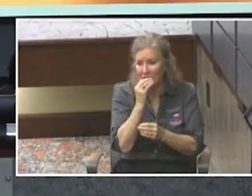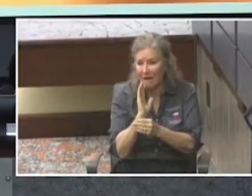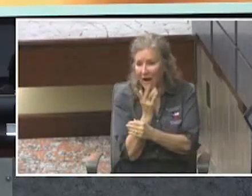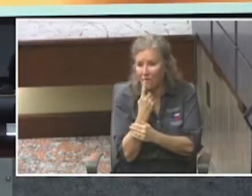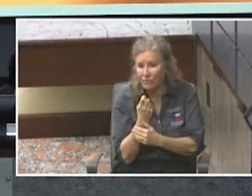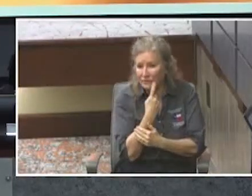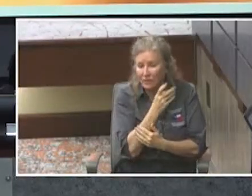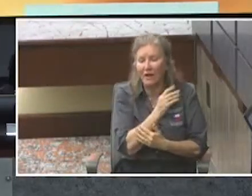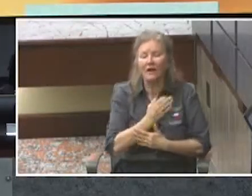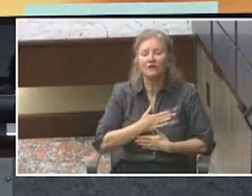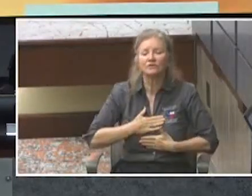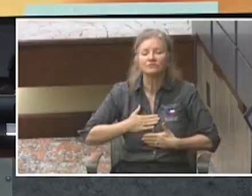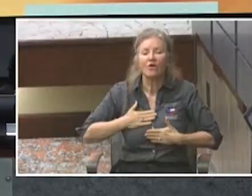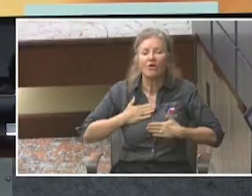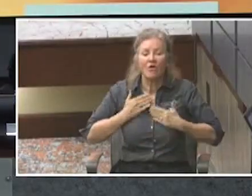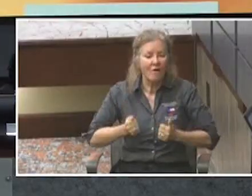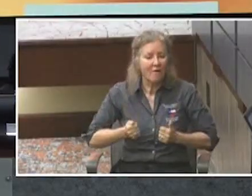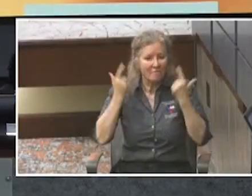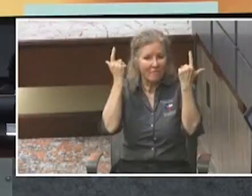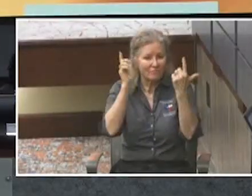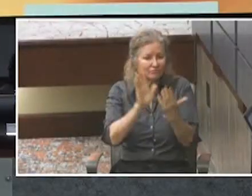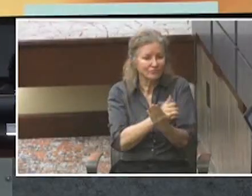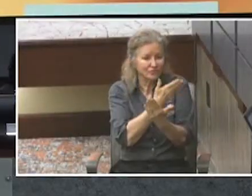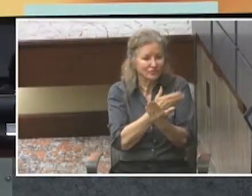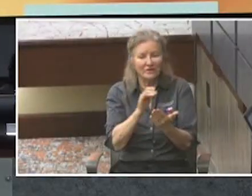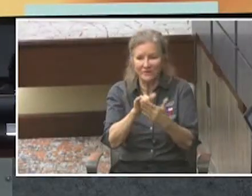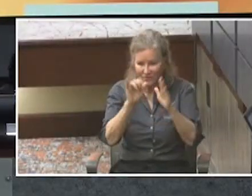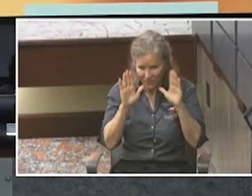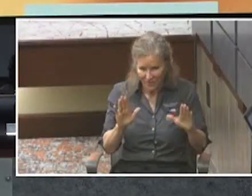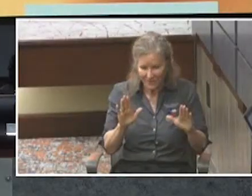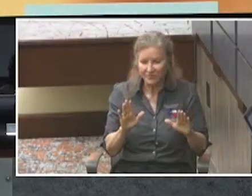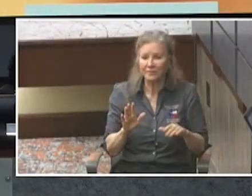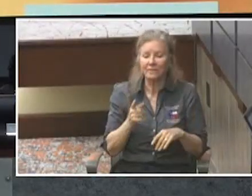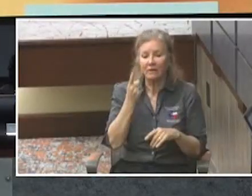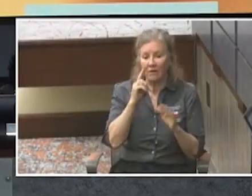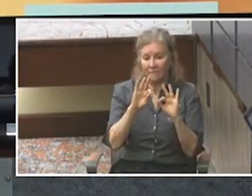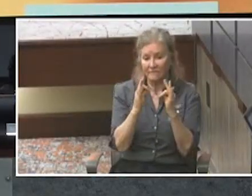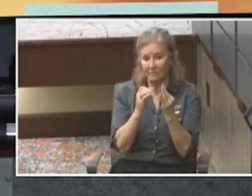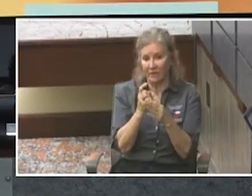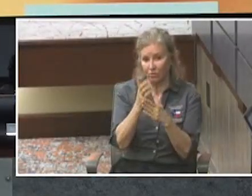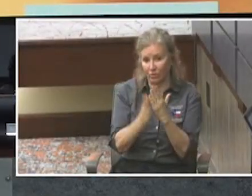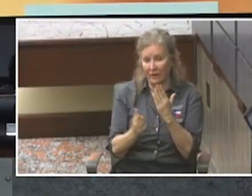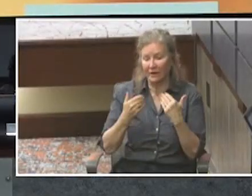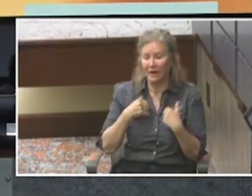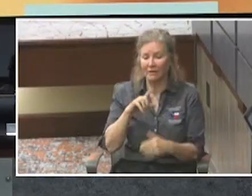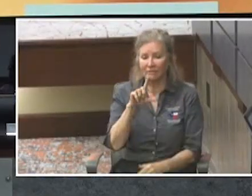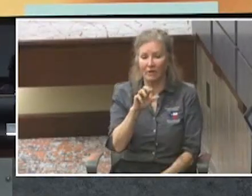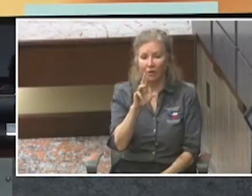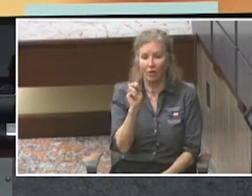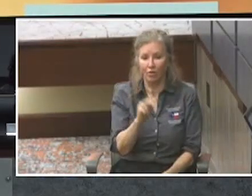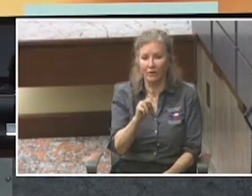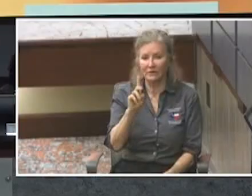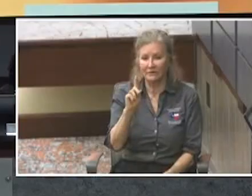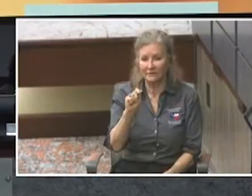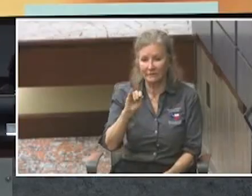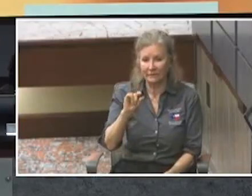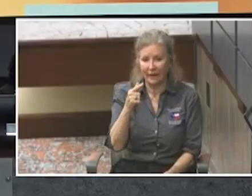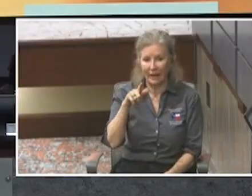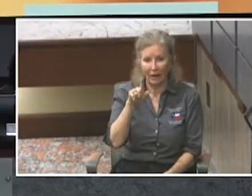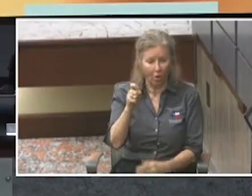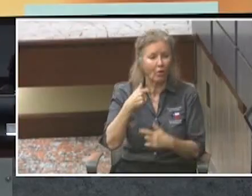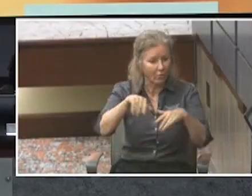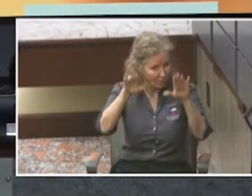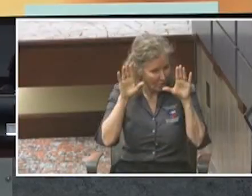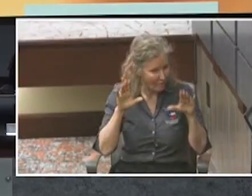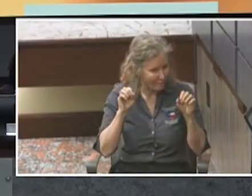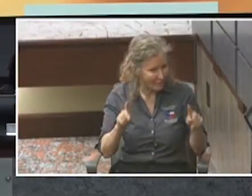then enjoy some great live music as well. Then for Family Weekend, we had Lauren Daigle, a great opportunity as we